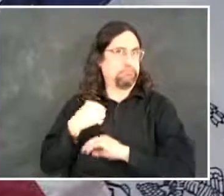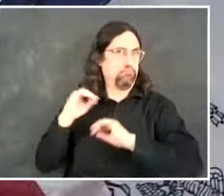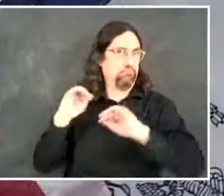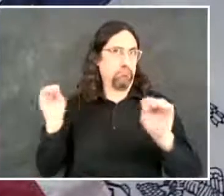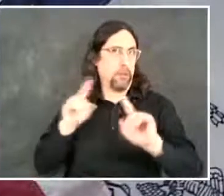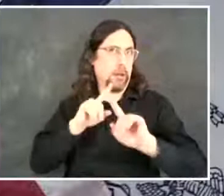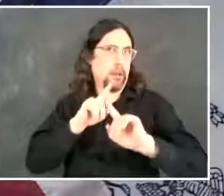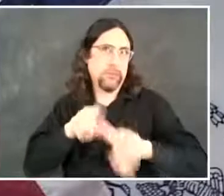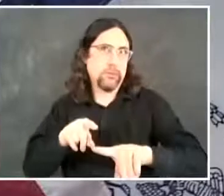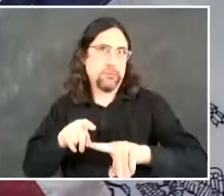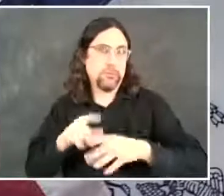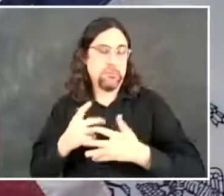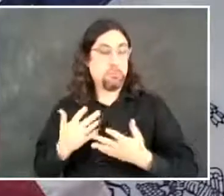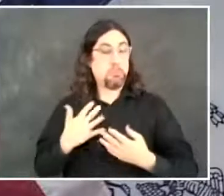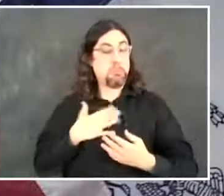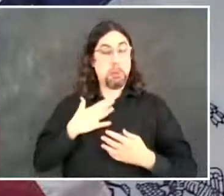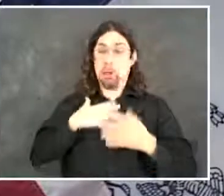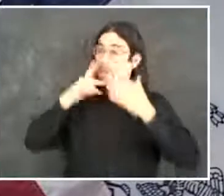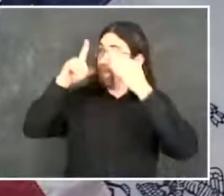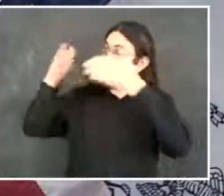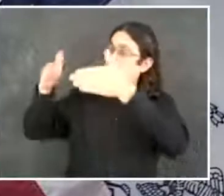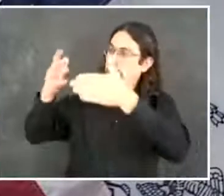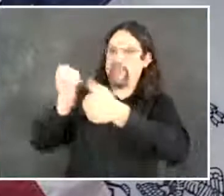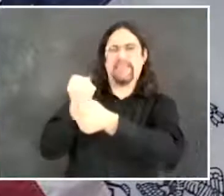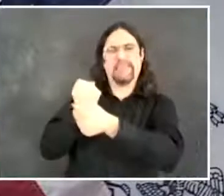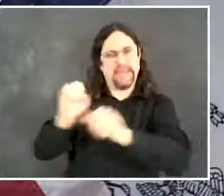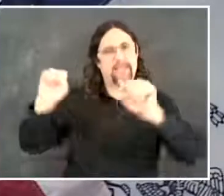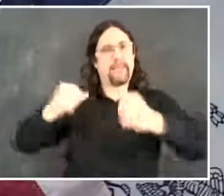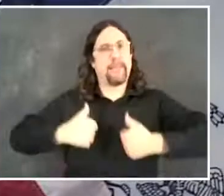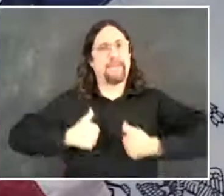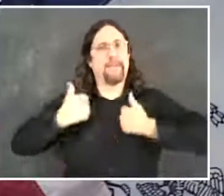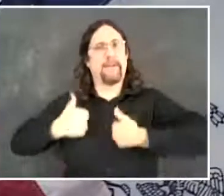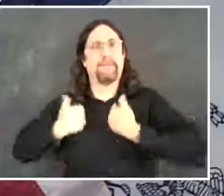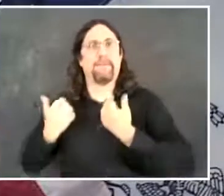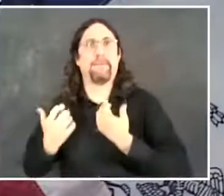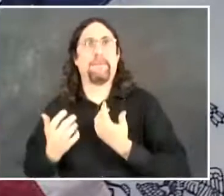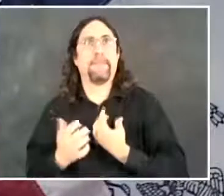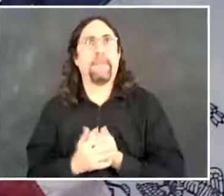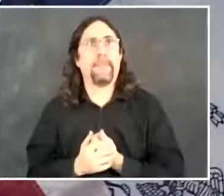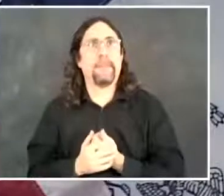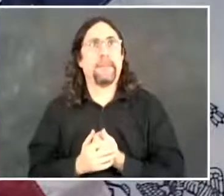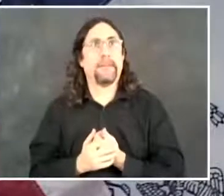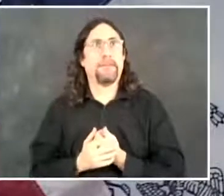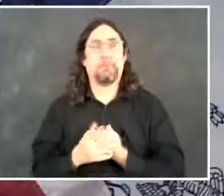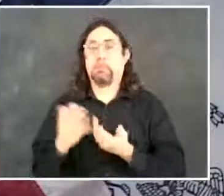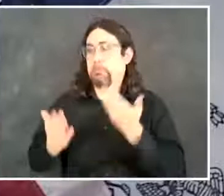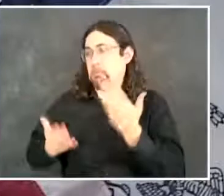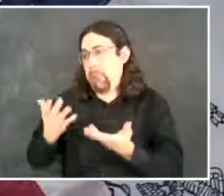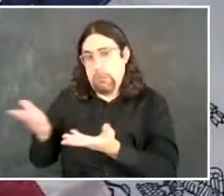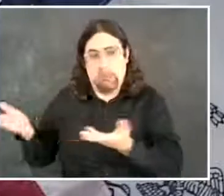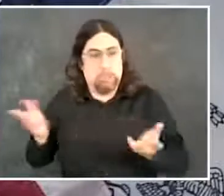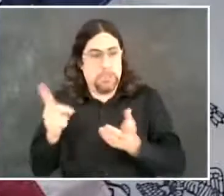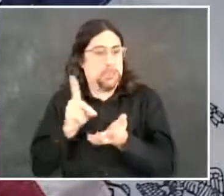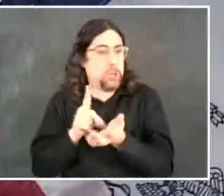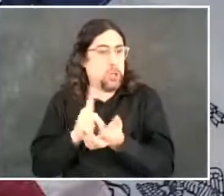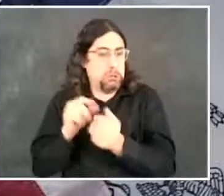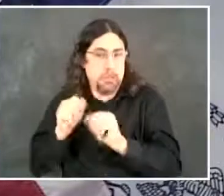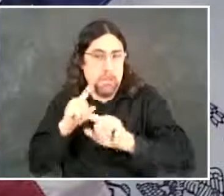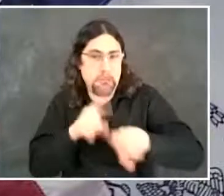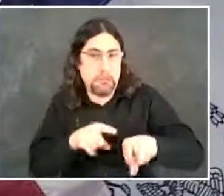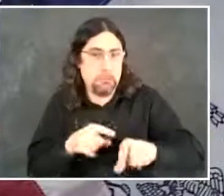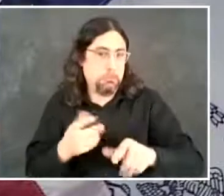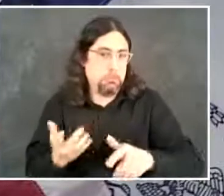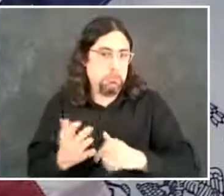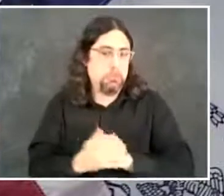Matt, look, I think we couldn't be clearer here, and I used 100 to make an example of what anyone would regard as a